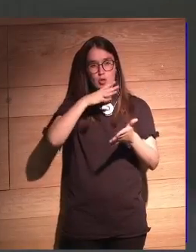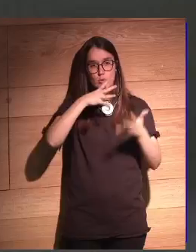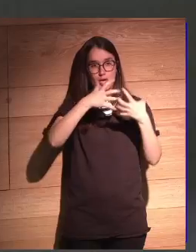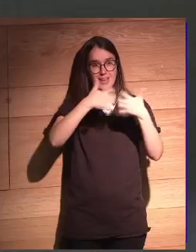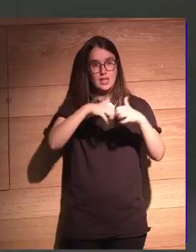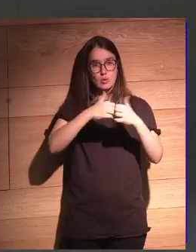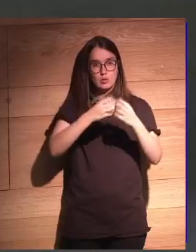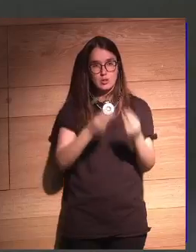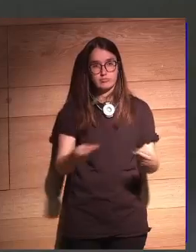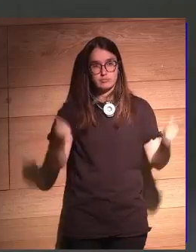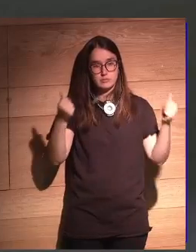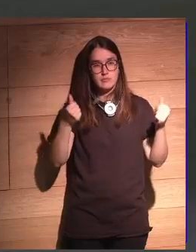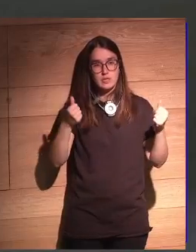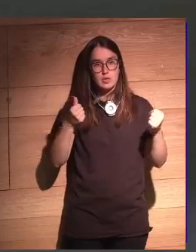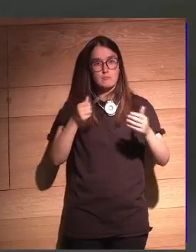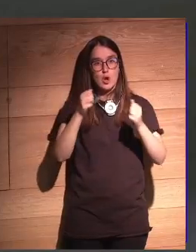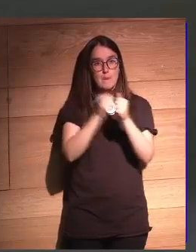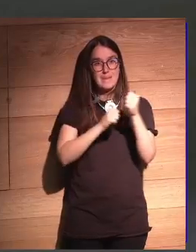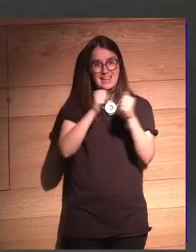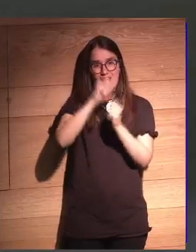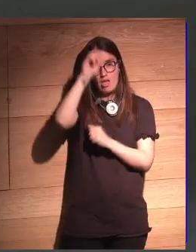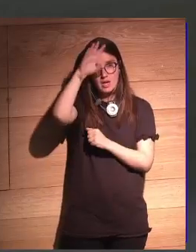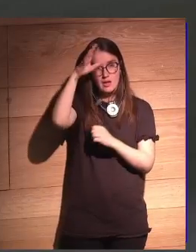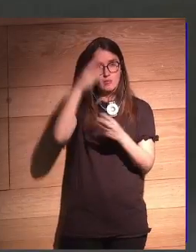the 1980s, the state has paid us for